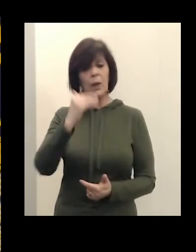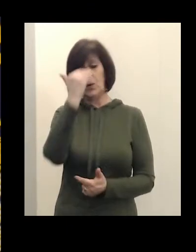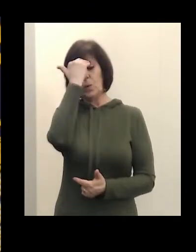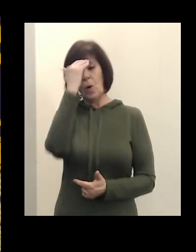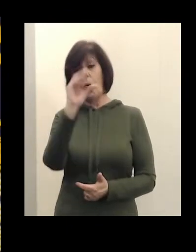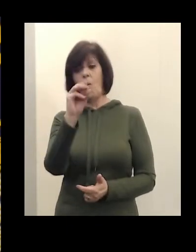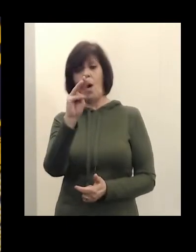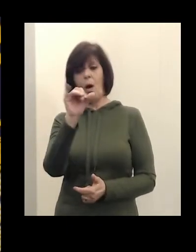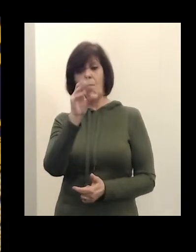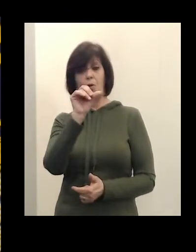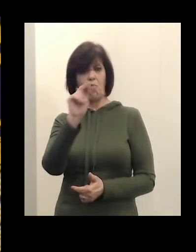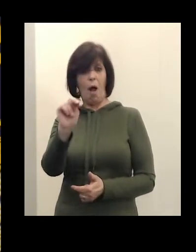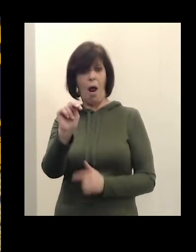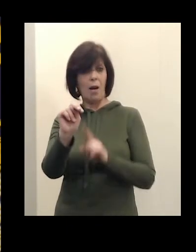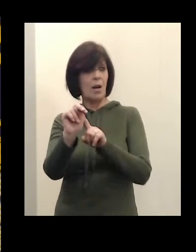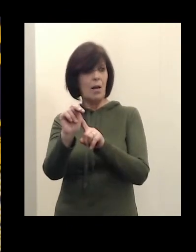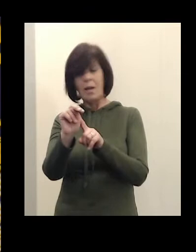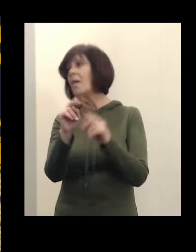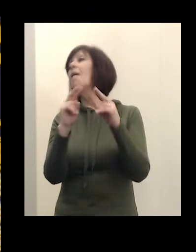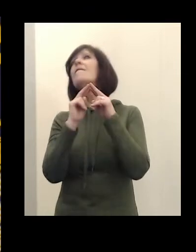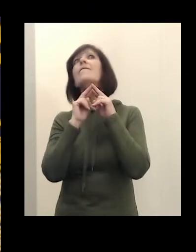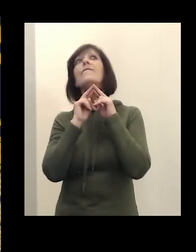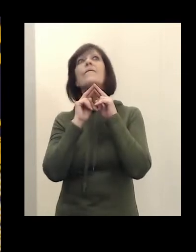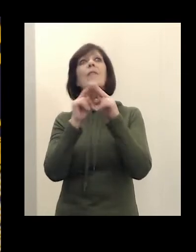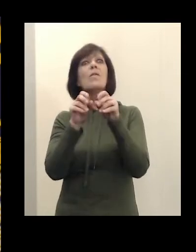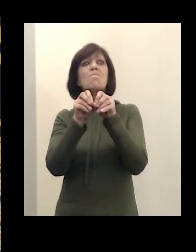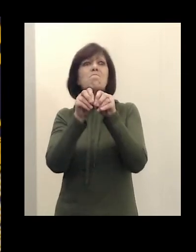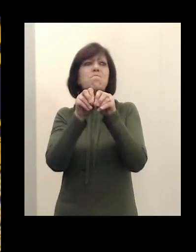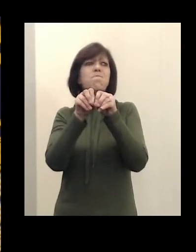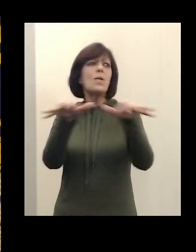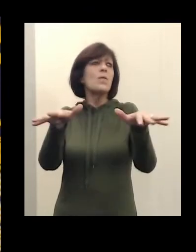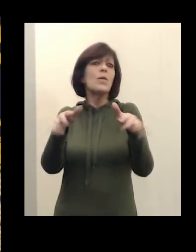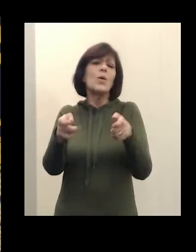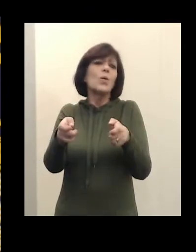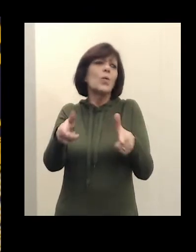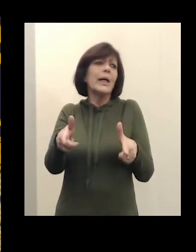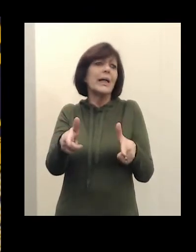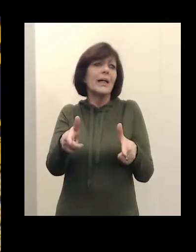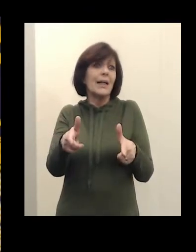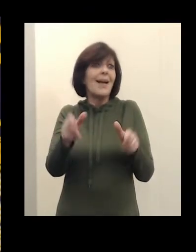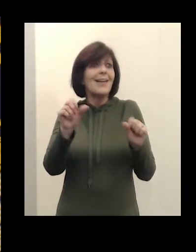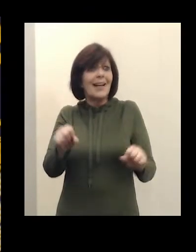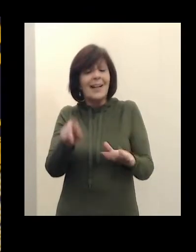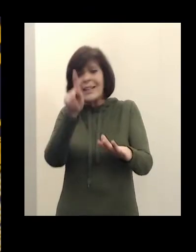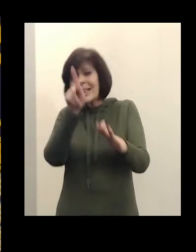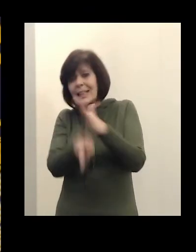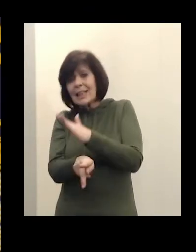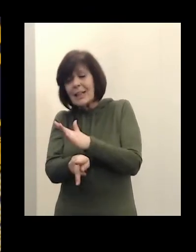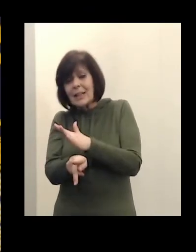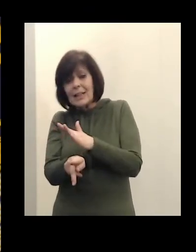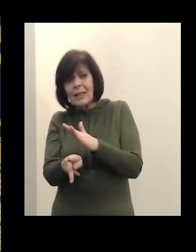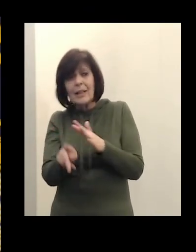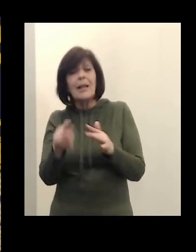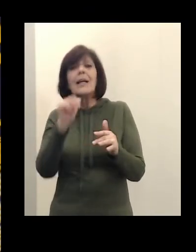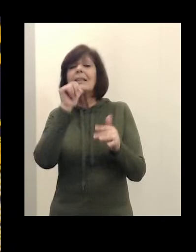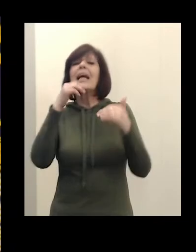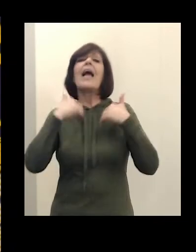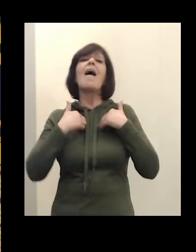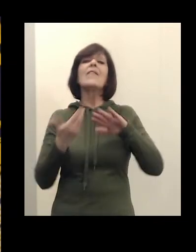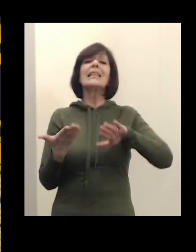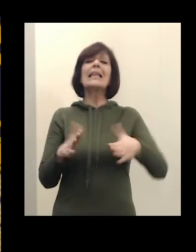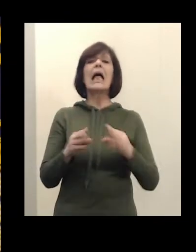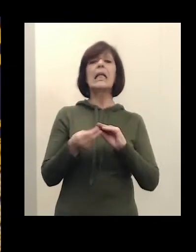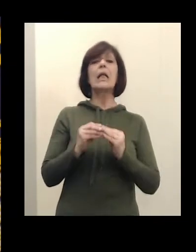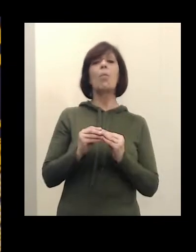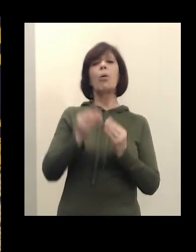is can spread very, very quickly, and it is deadly. We did not have a death update today because we're still waiting for